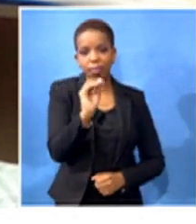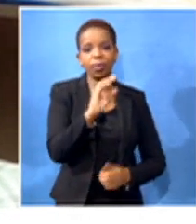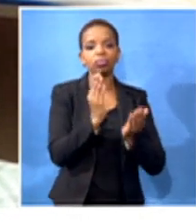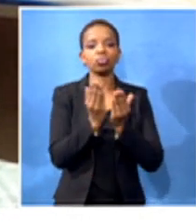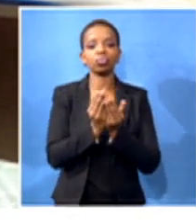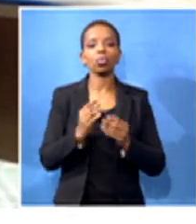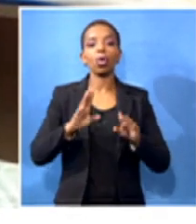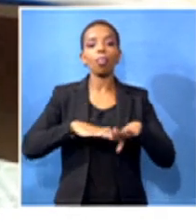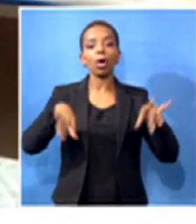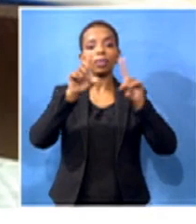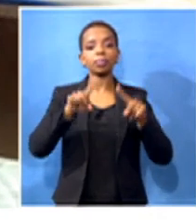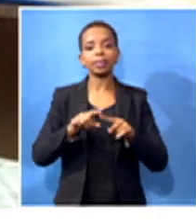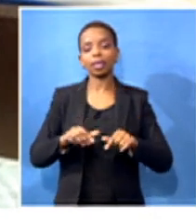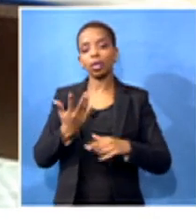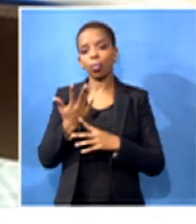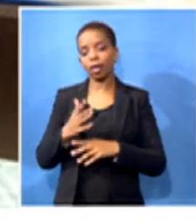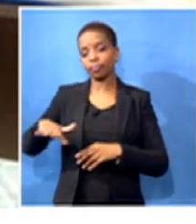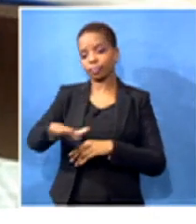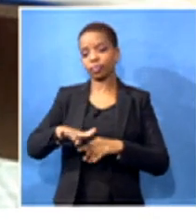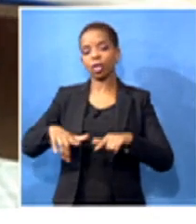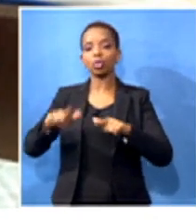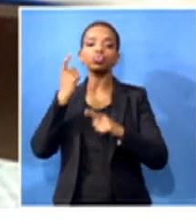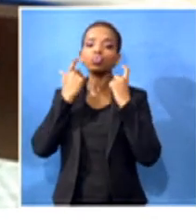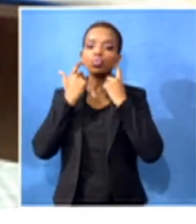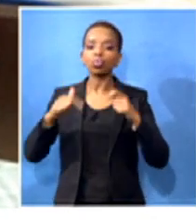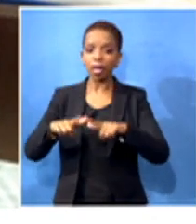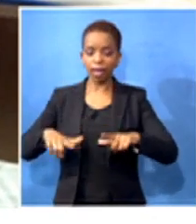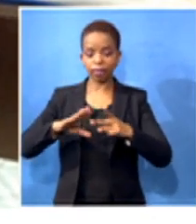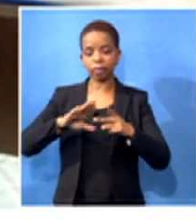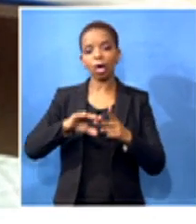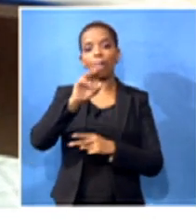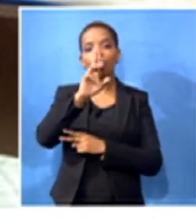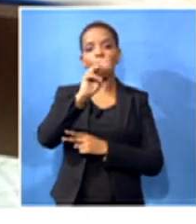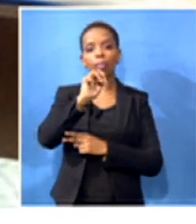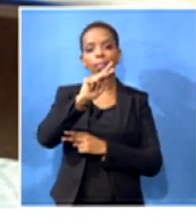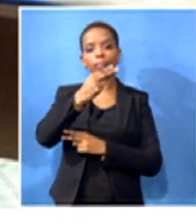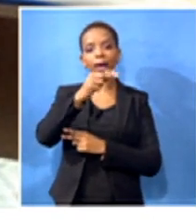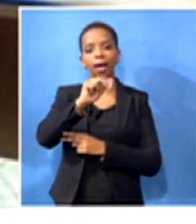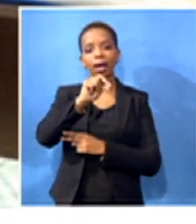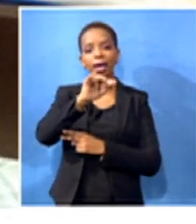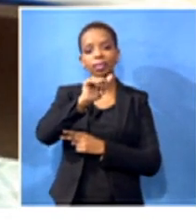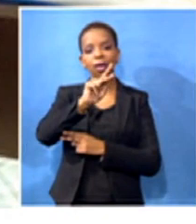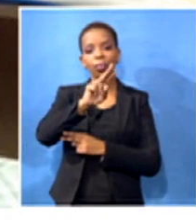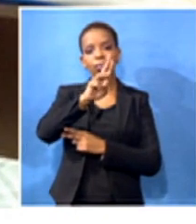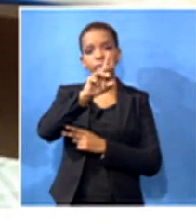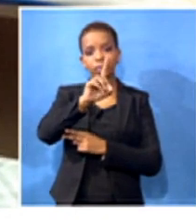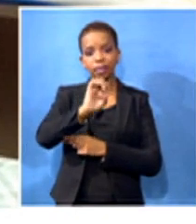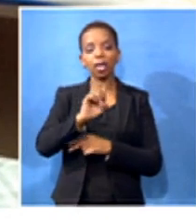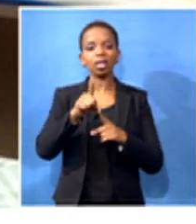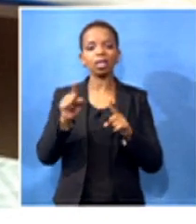Zululand and Mkanyagute, where we are still battling with water provisions. The minister has assisted us to